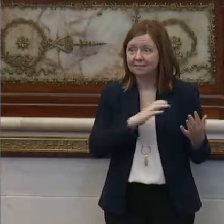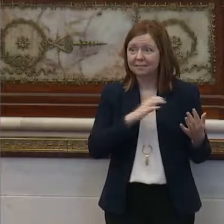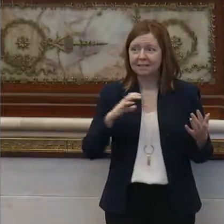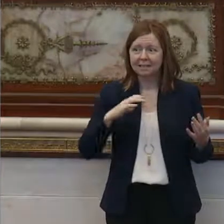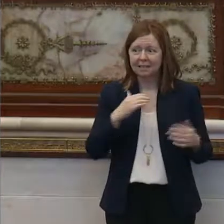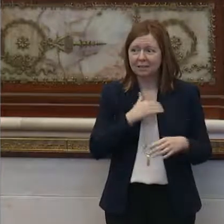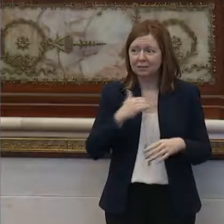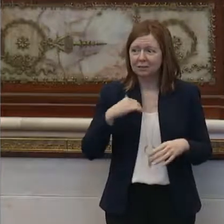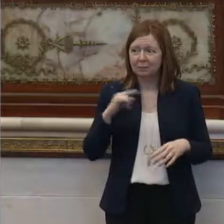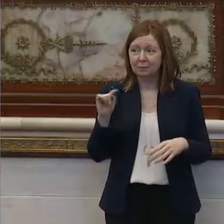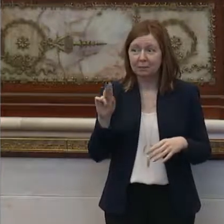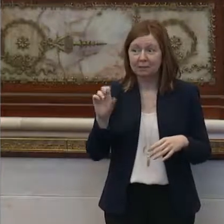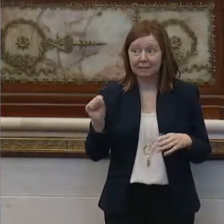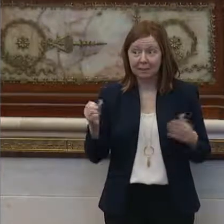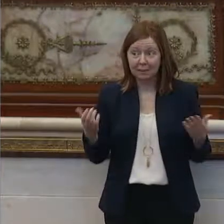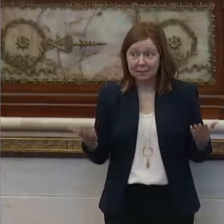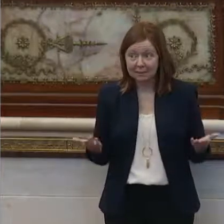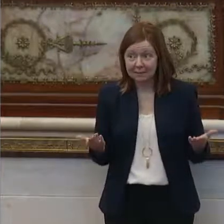Councilmember Thomas.